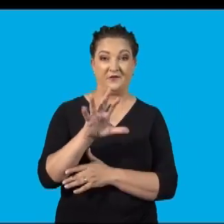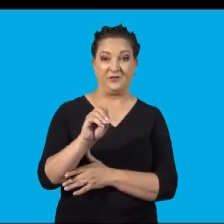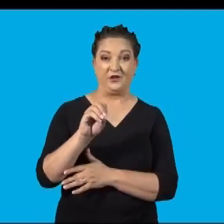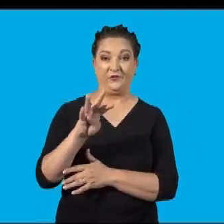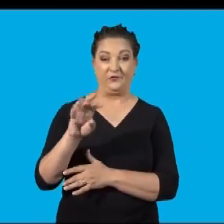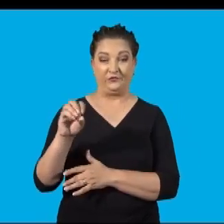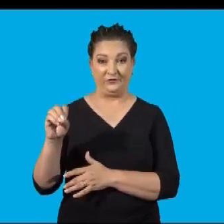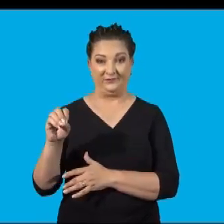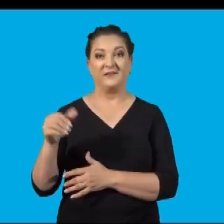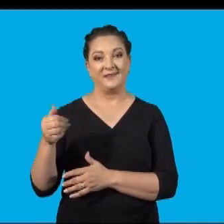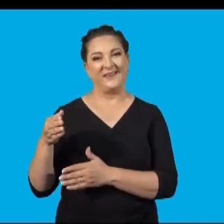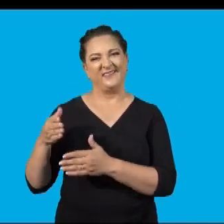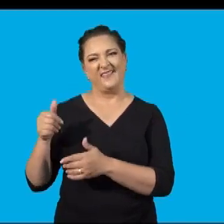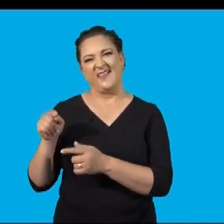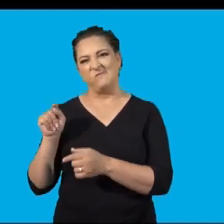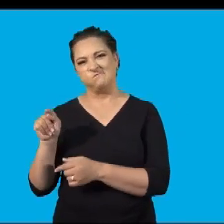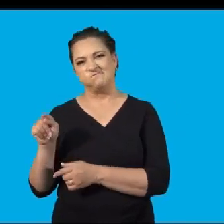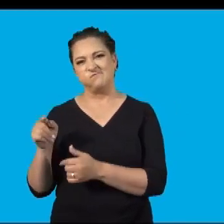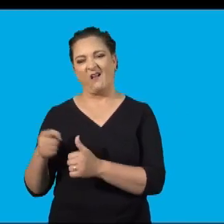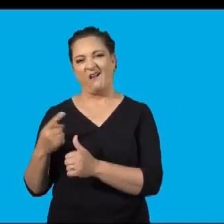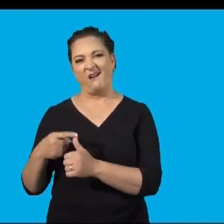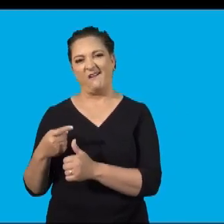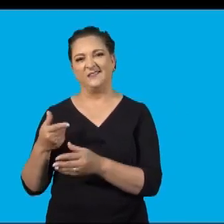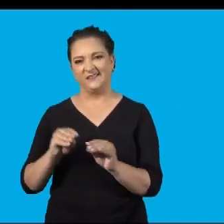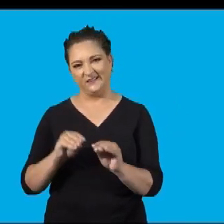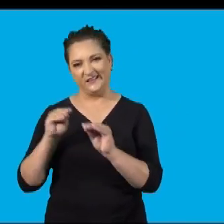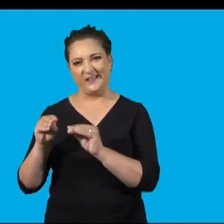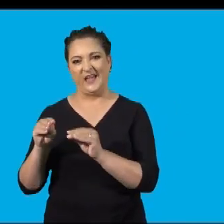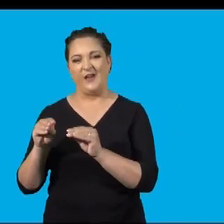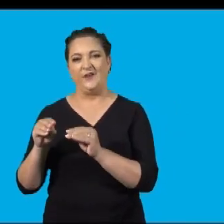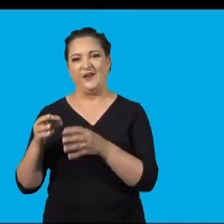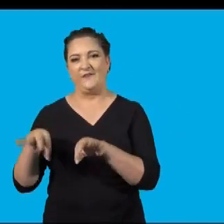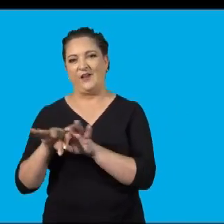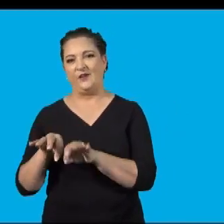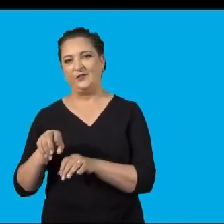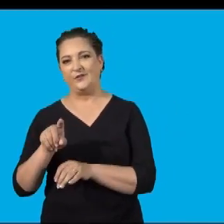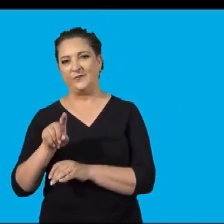depreciation 50.4 gives you carrying value at the end, which is